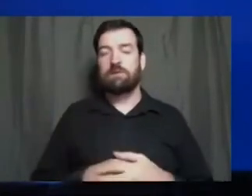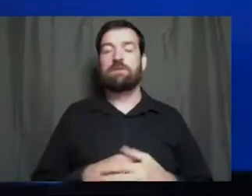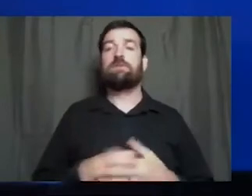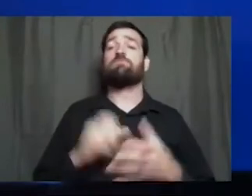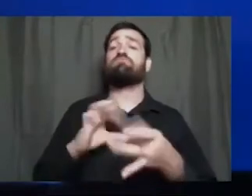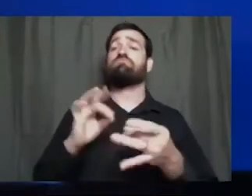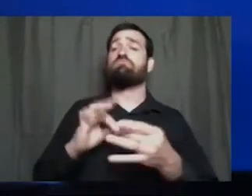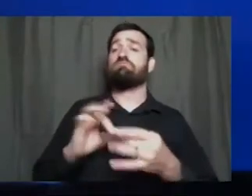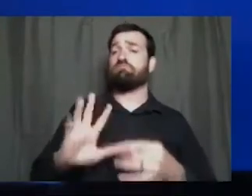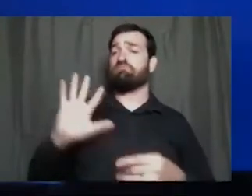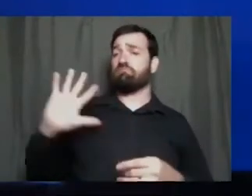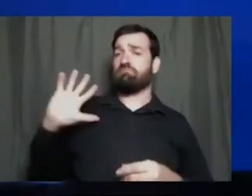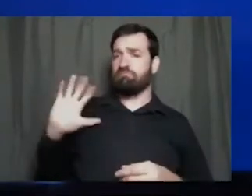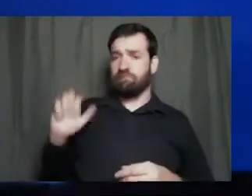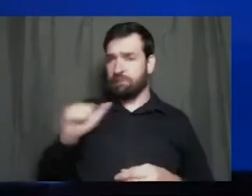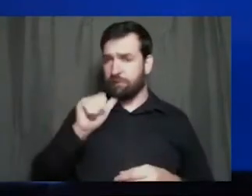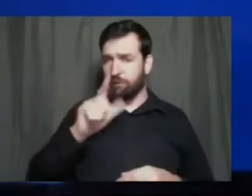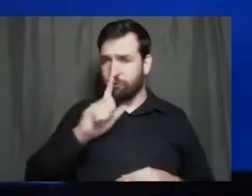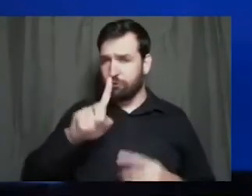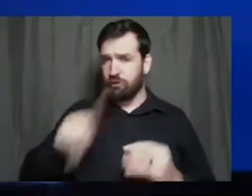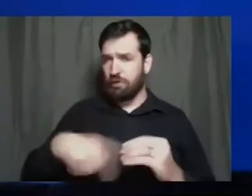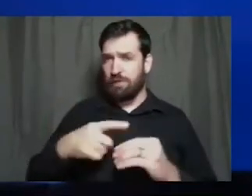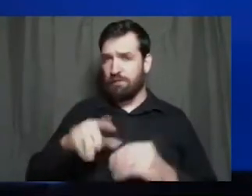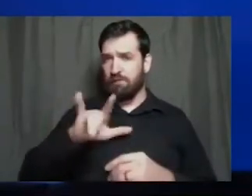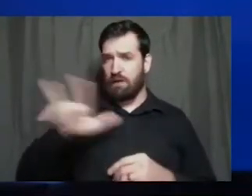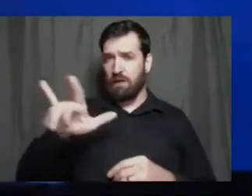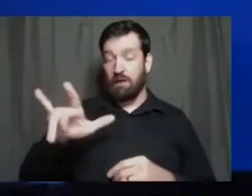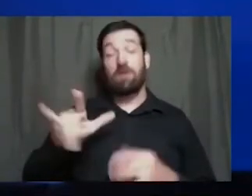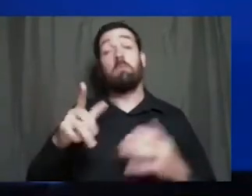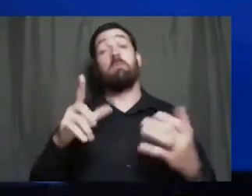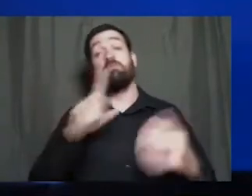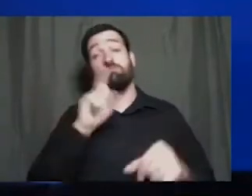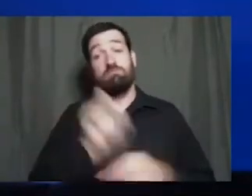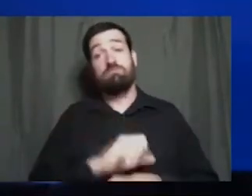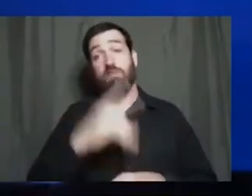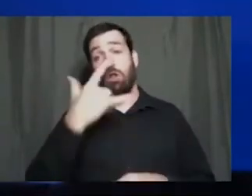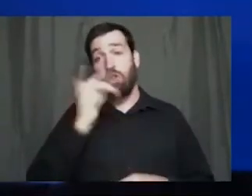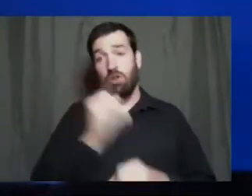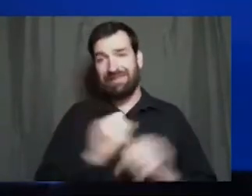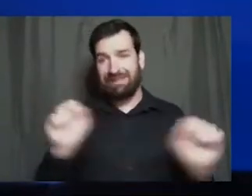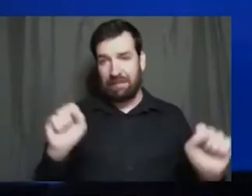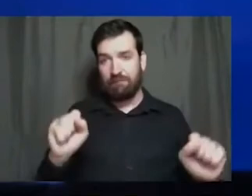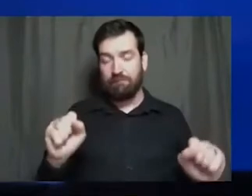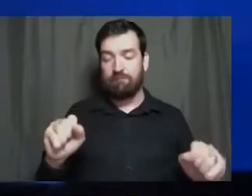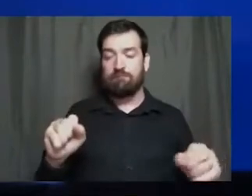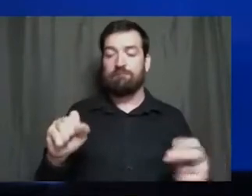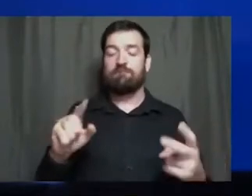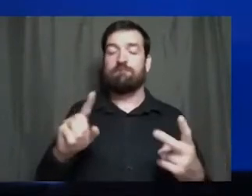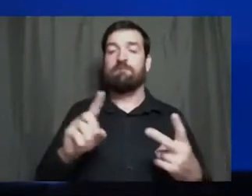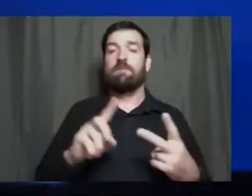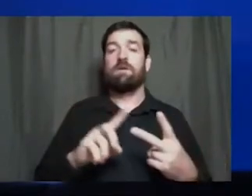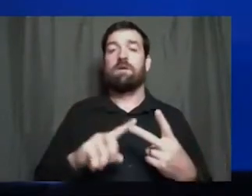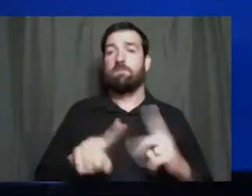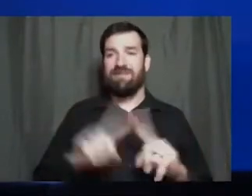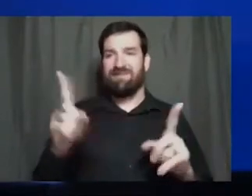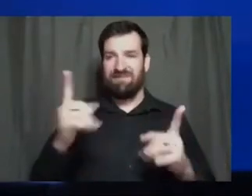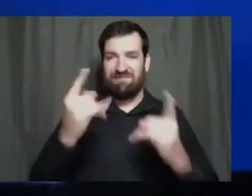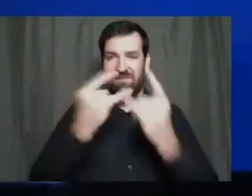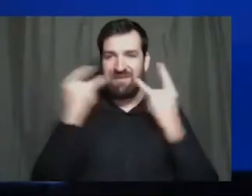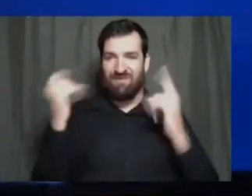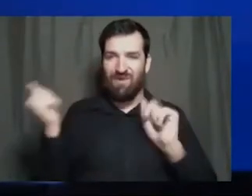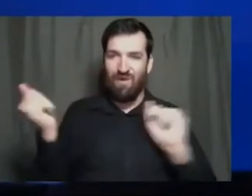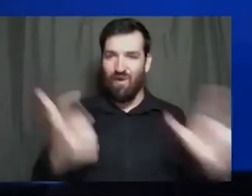sure about flying, and then the data came out, hey, flying looks pretty good, watch out for airports. But everybody's masked, so that was a big